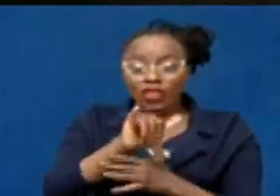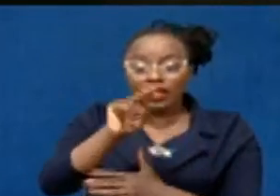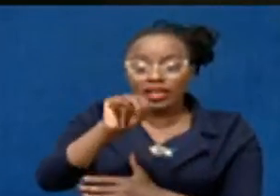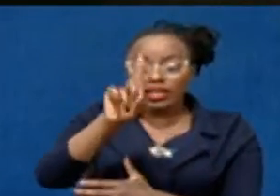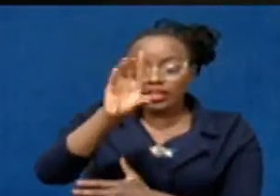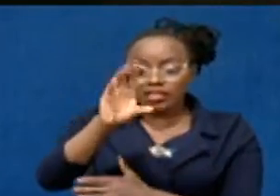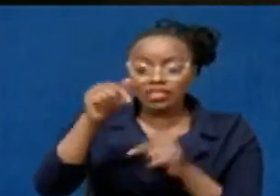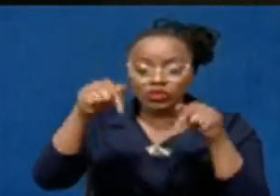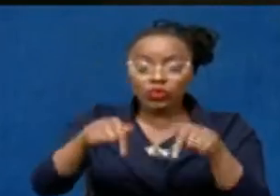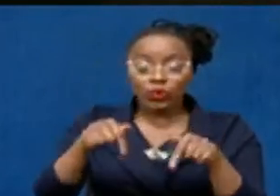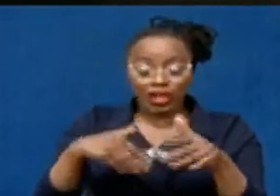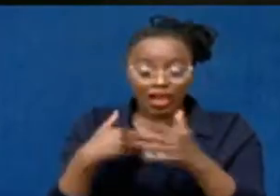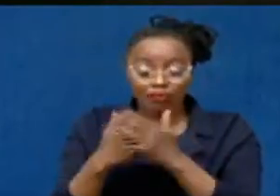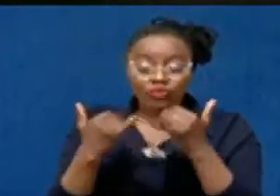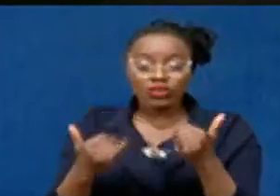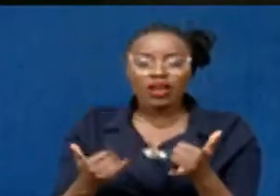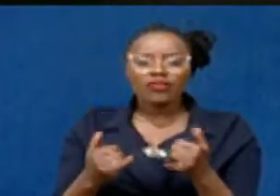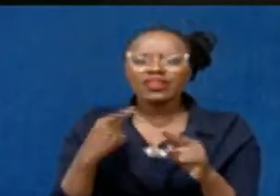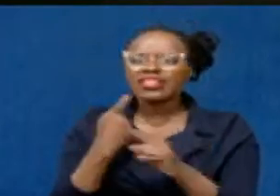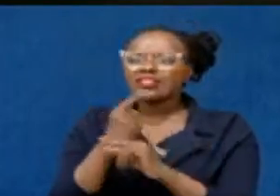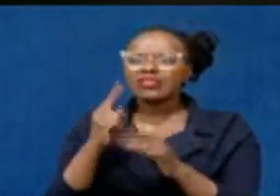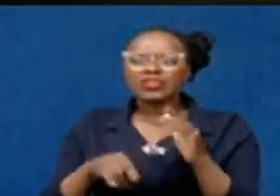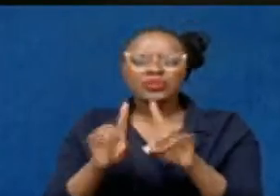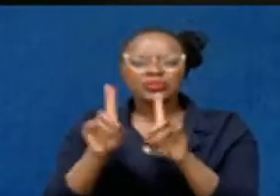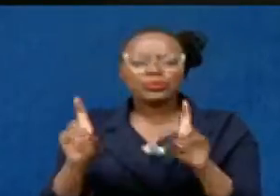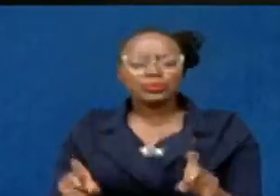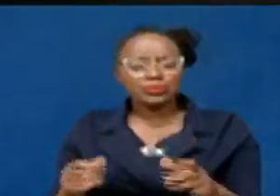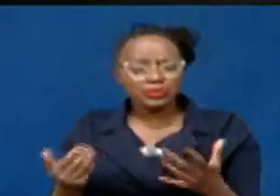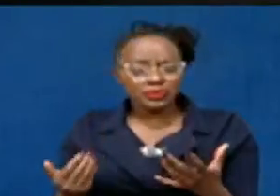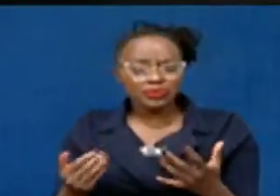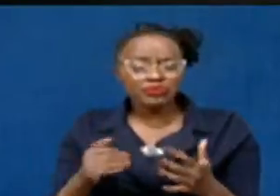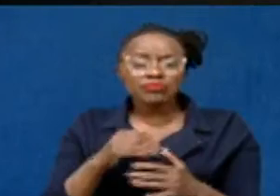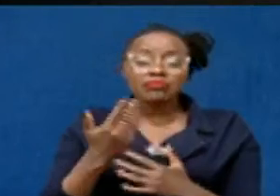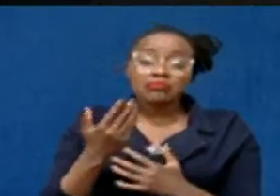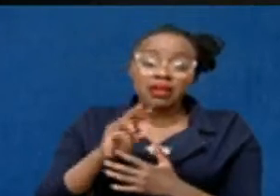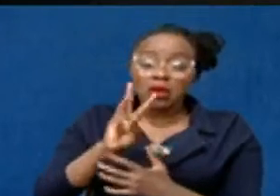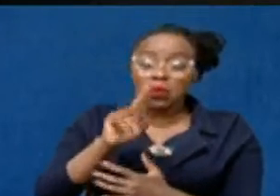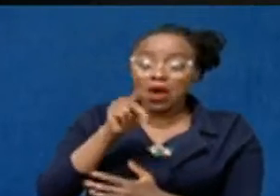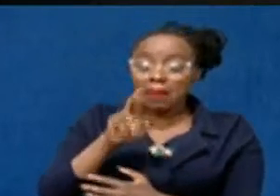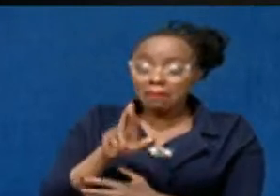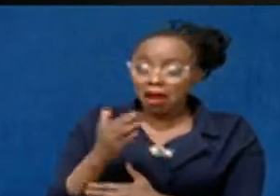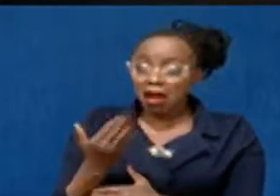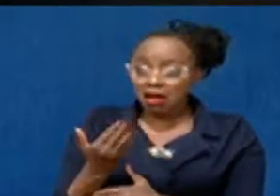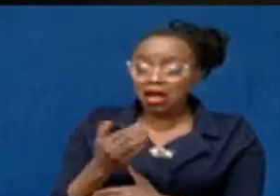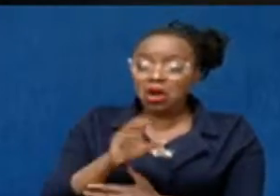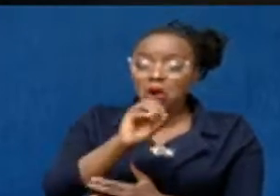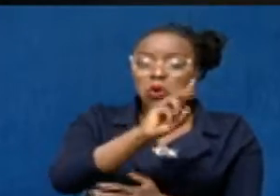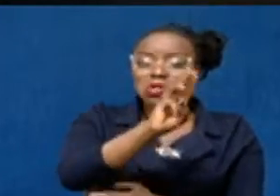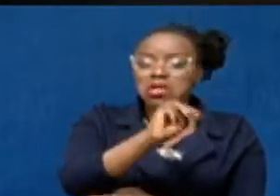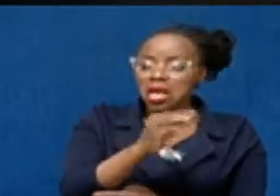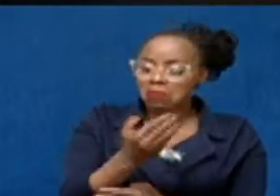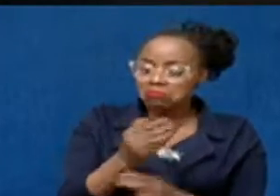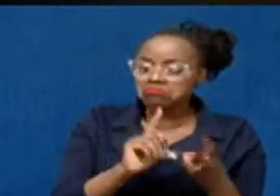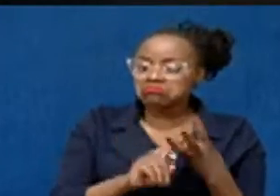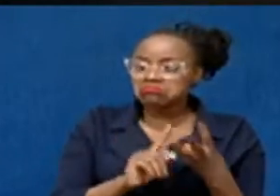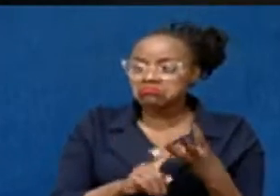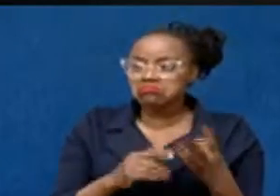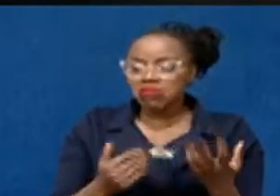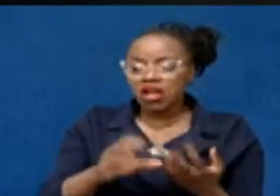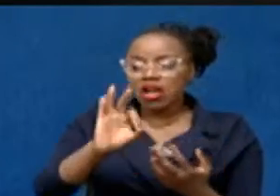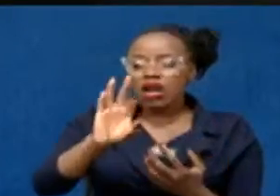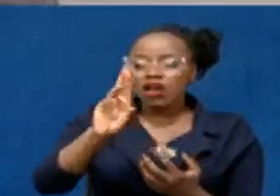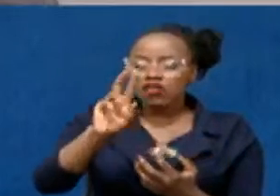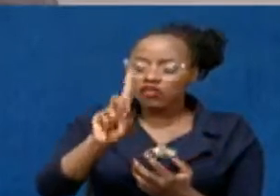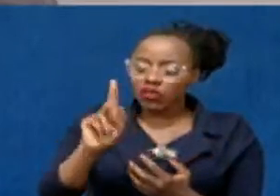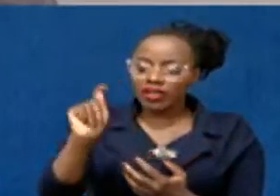to date, what is different from Wiper, between Wiper, ODM, you know,